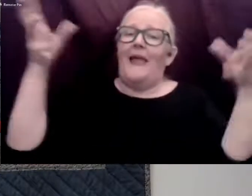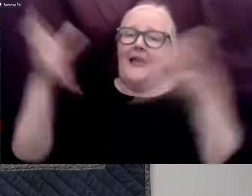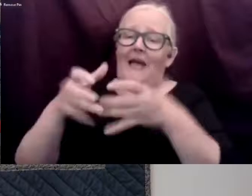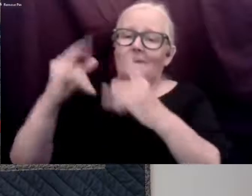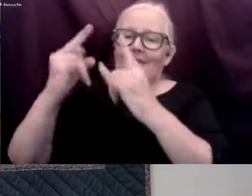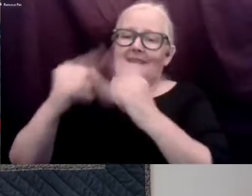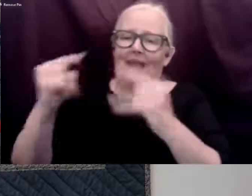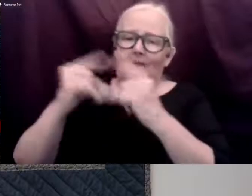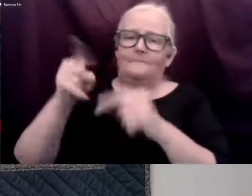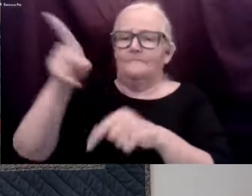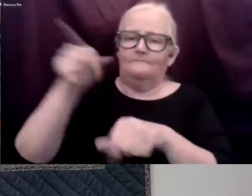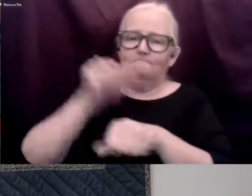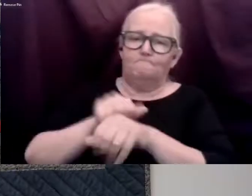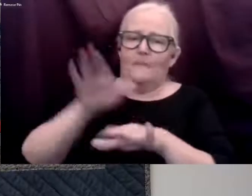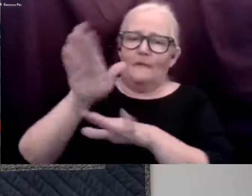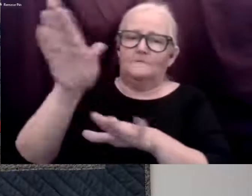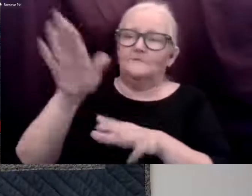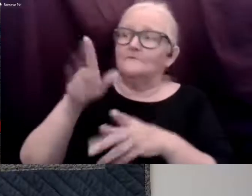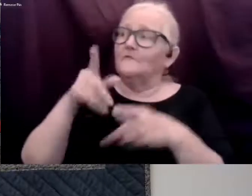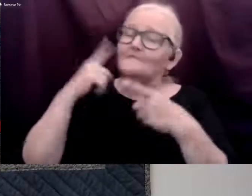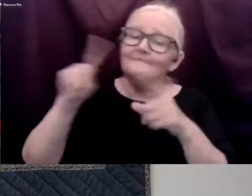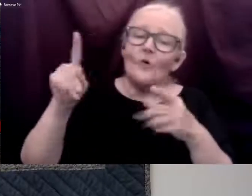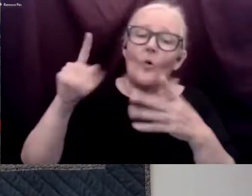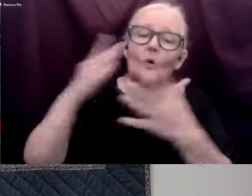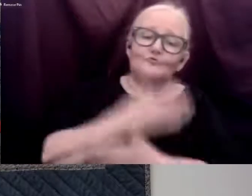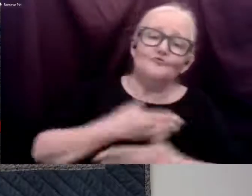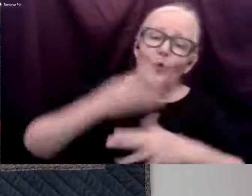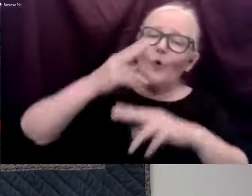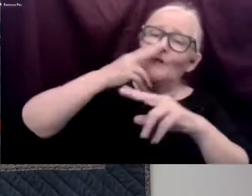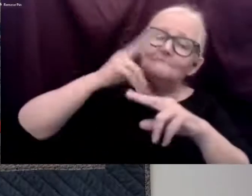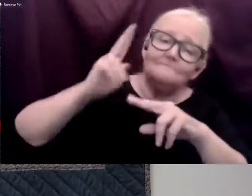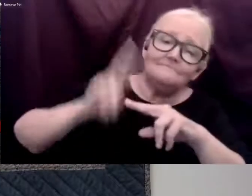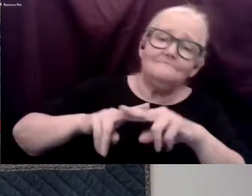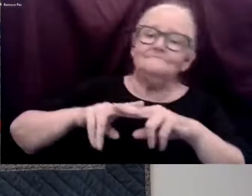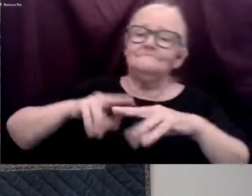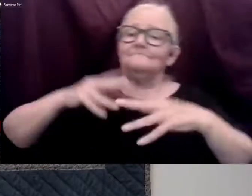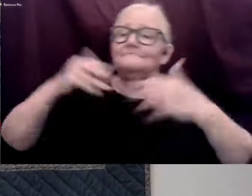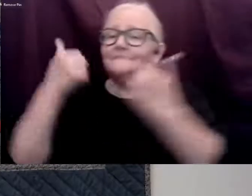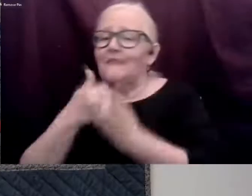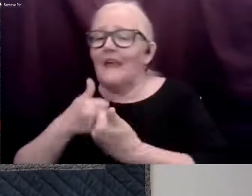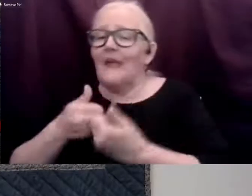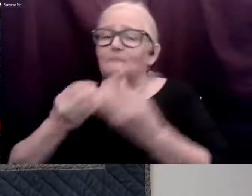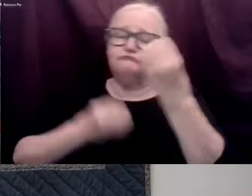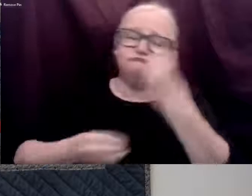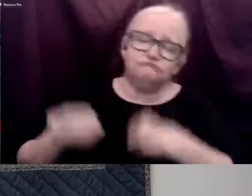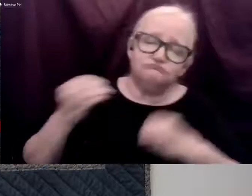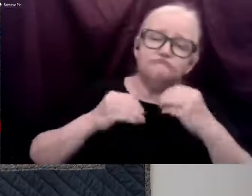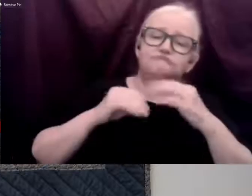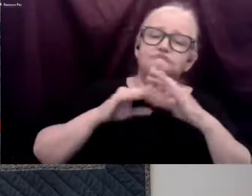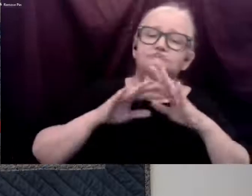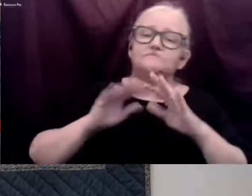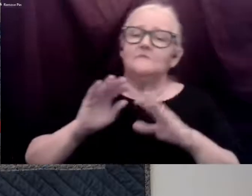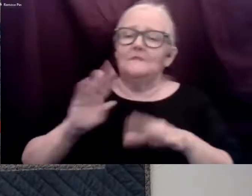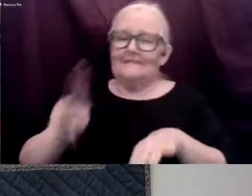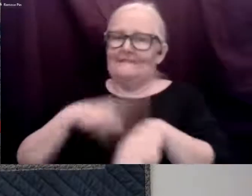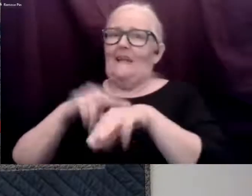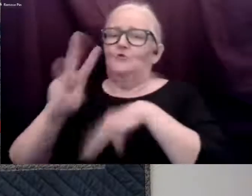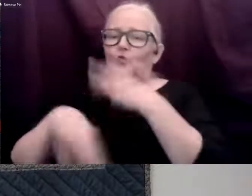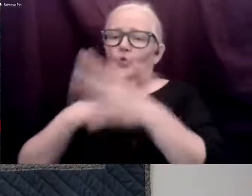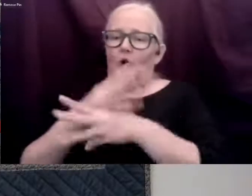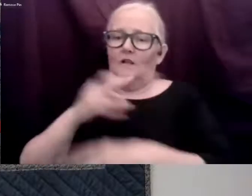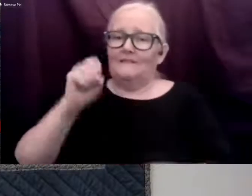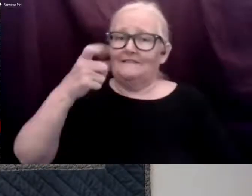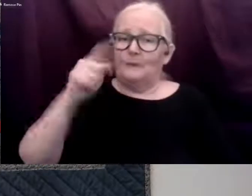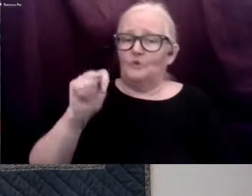of nature, games, good eating, and fun. This year's trip is happening September 23rd through 25th, and the cost